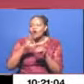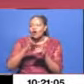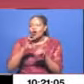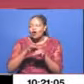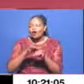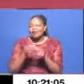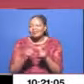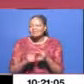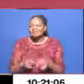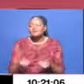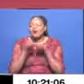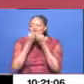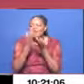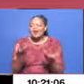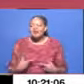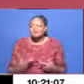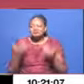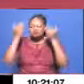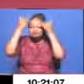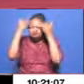are informed. They don't know us.